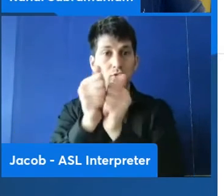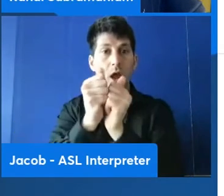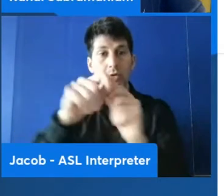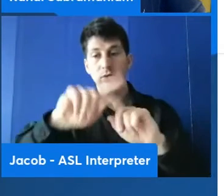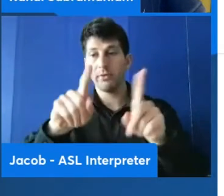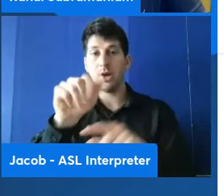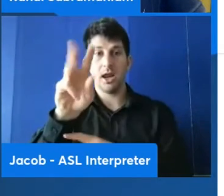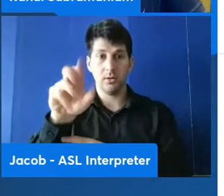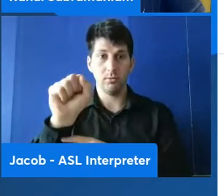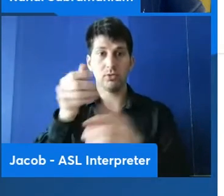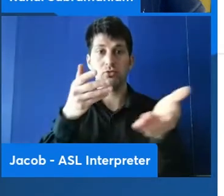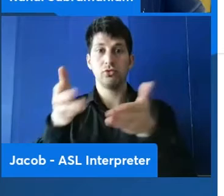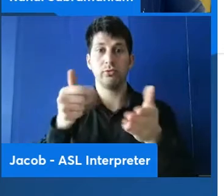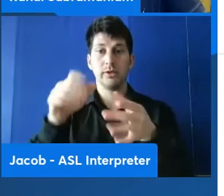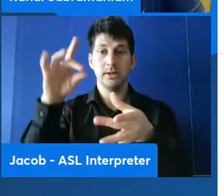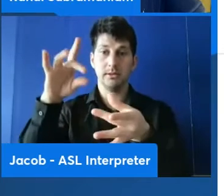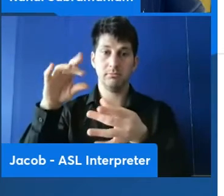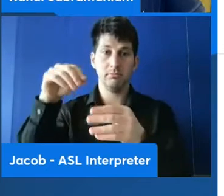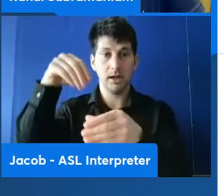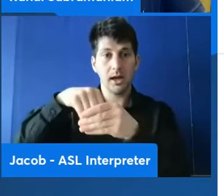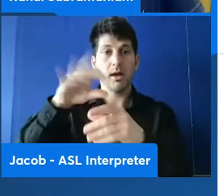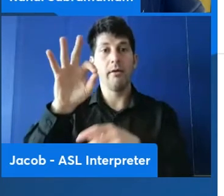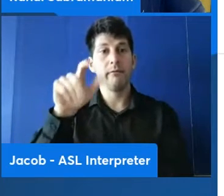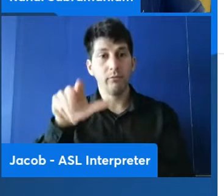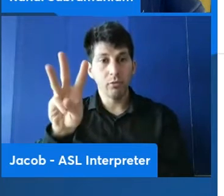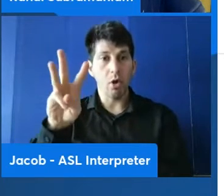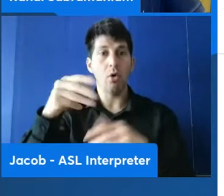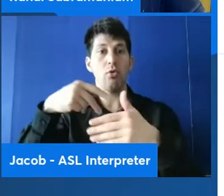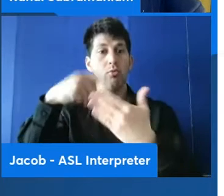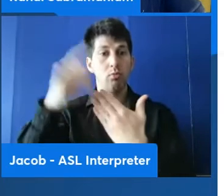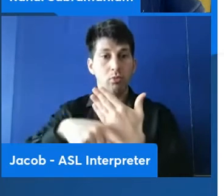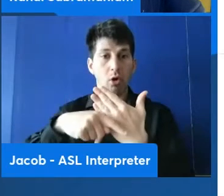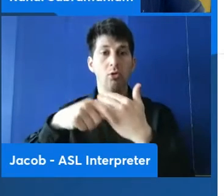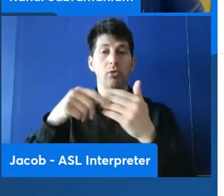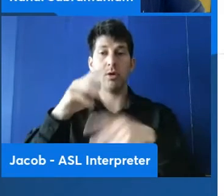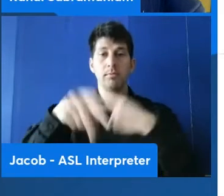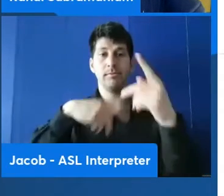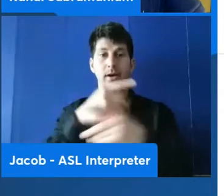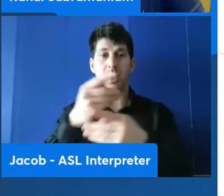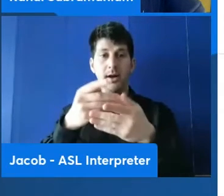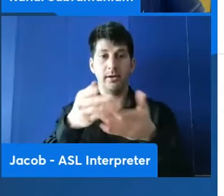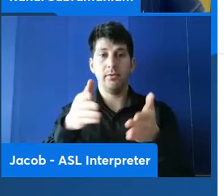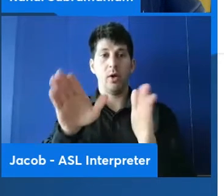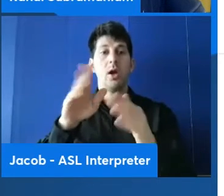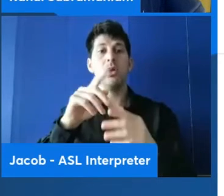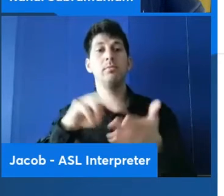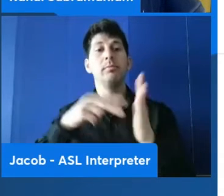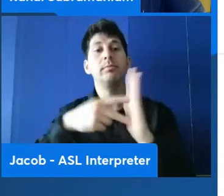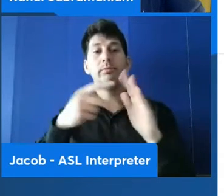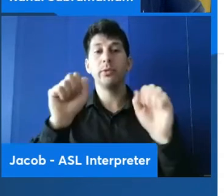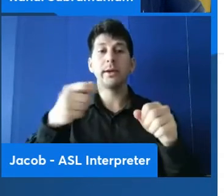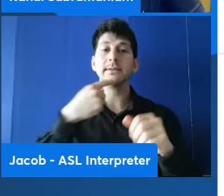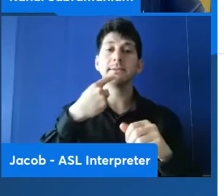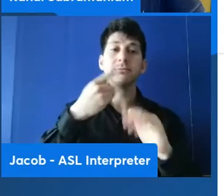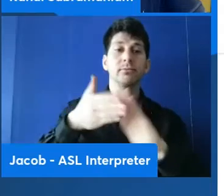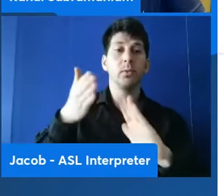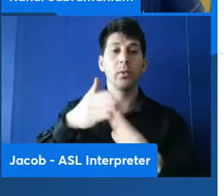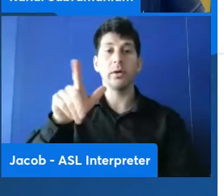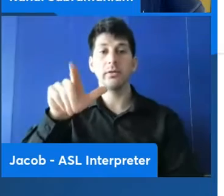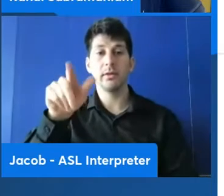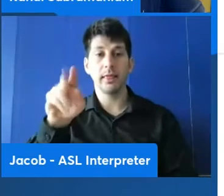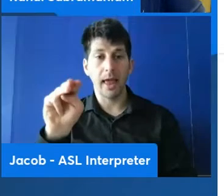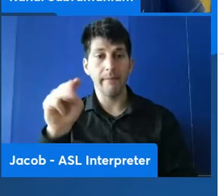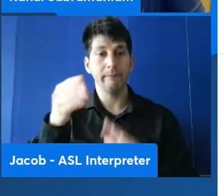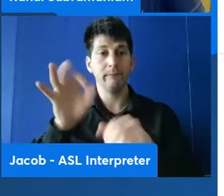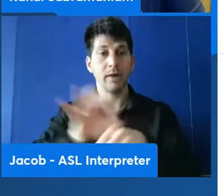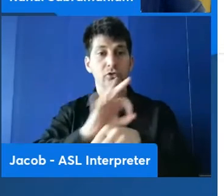services in a flow programming kind of paradigm where you can say run this Lambda function,